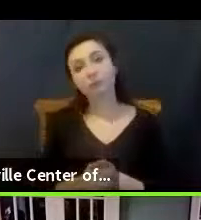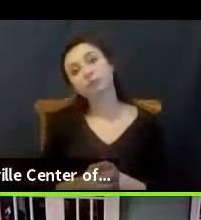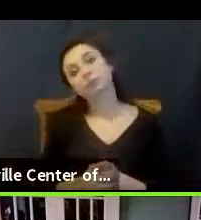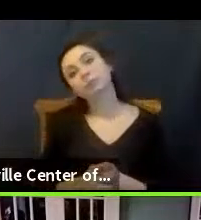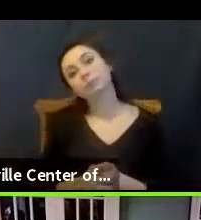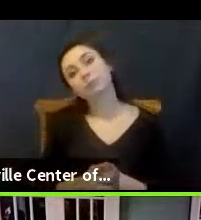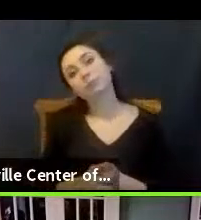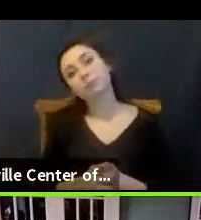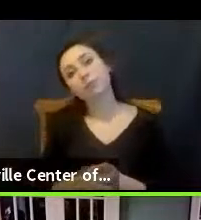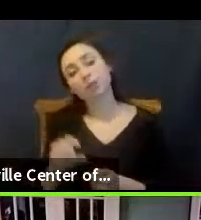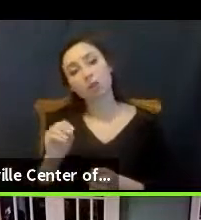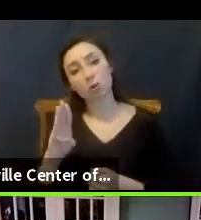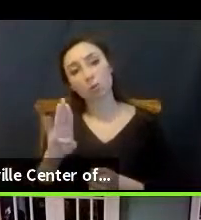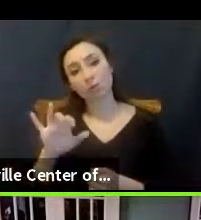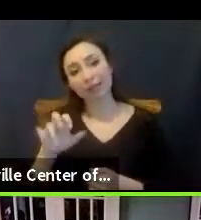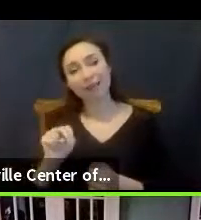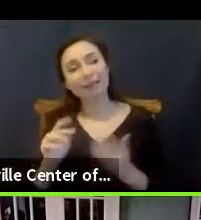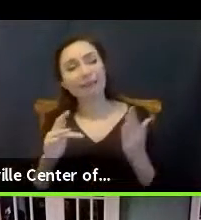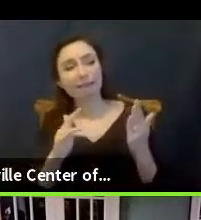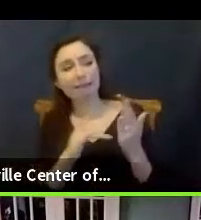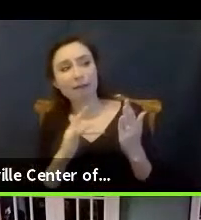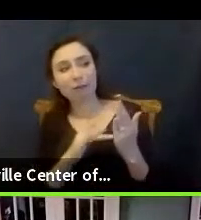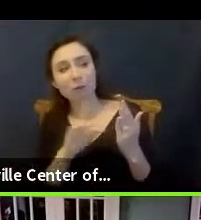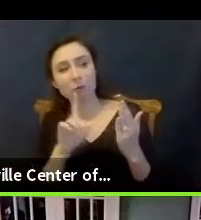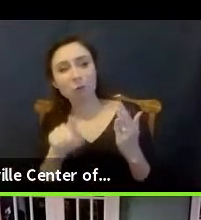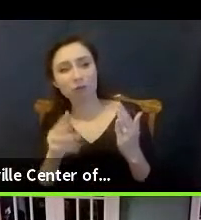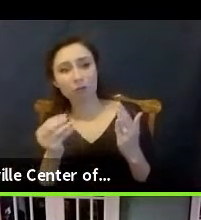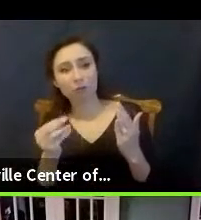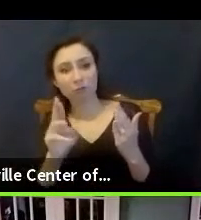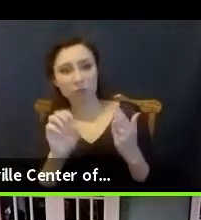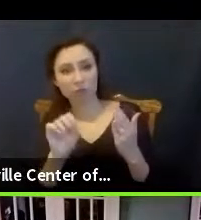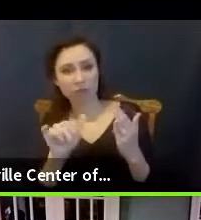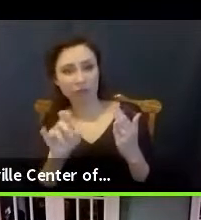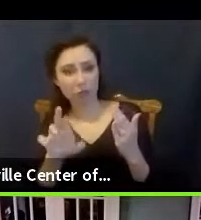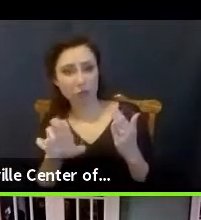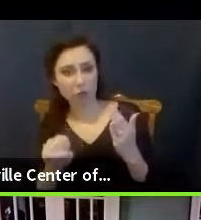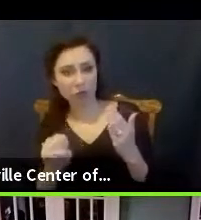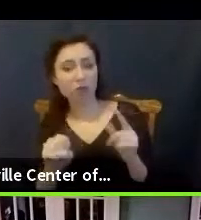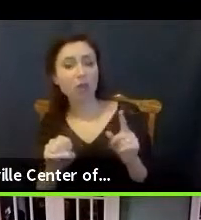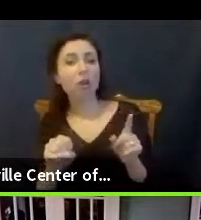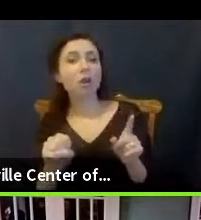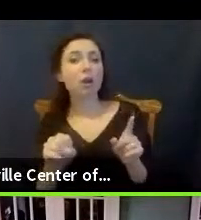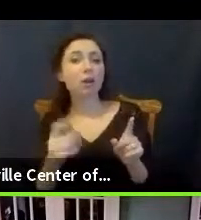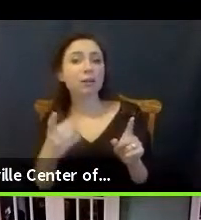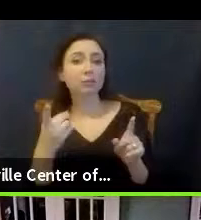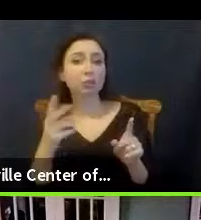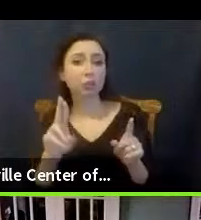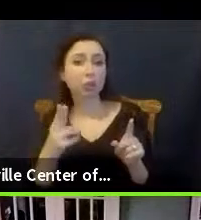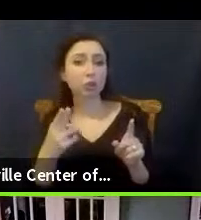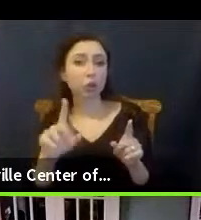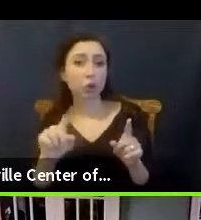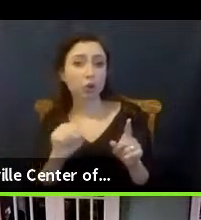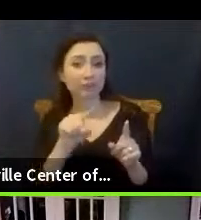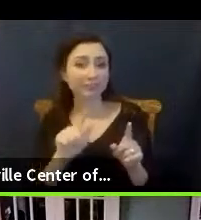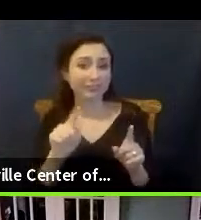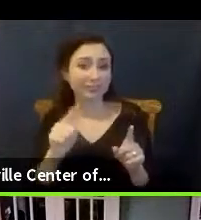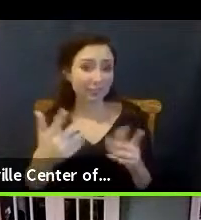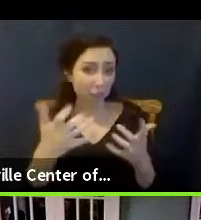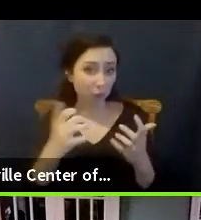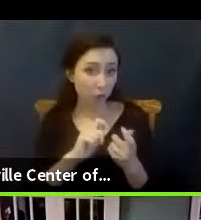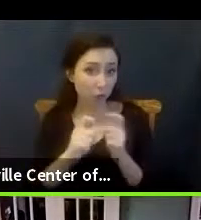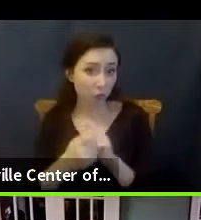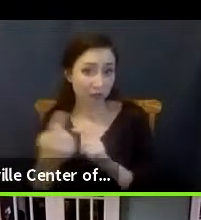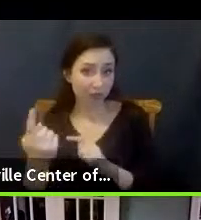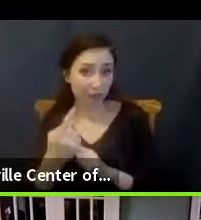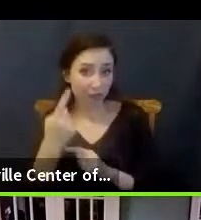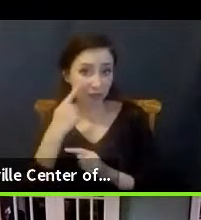that. Technical question, I guess, Mr. Sanders. So if Dr. Hurt, as the seconder, wanted to change that as a